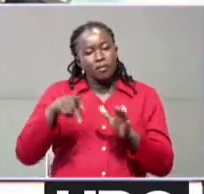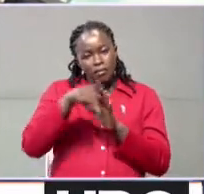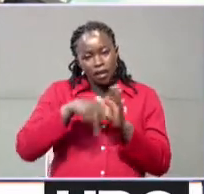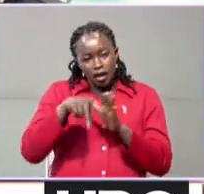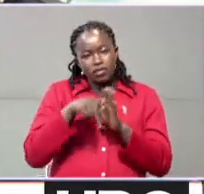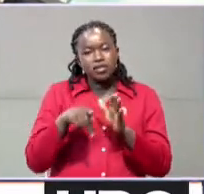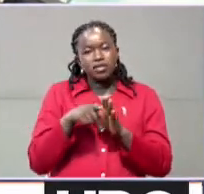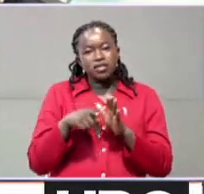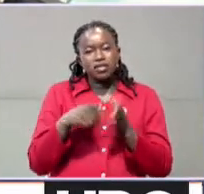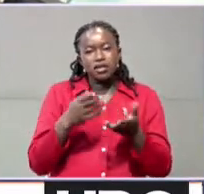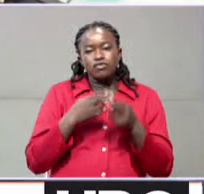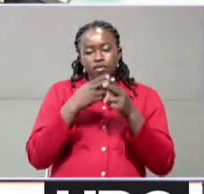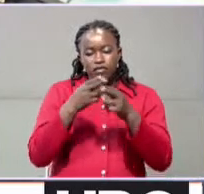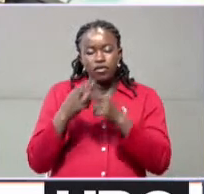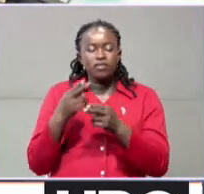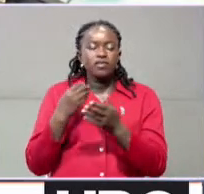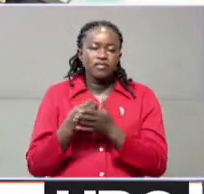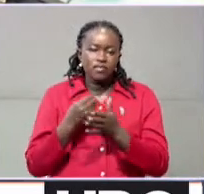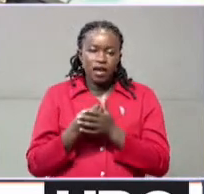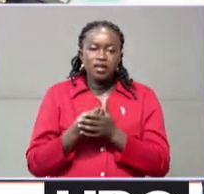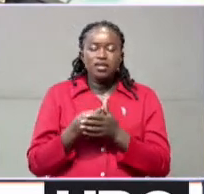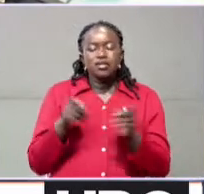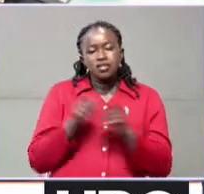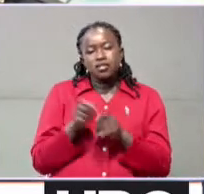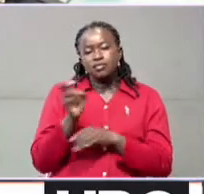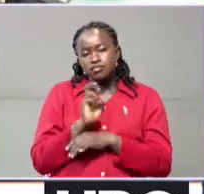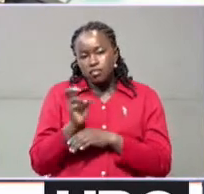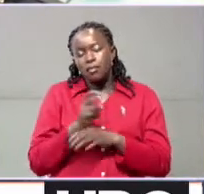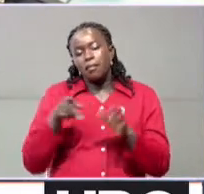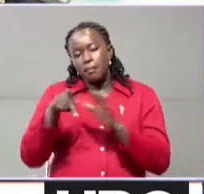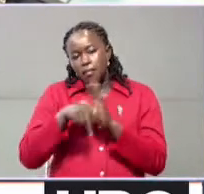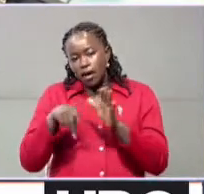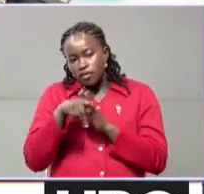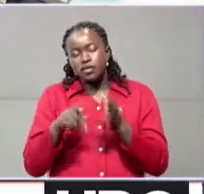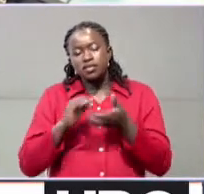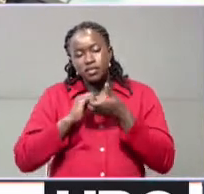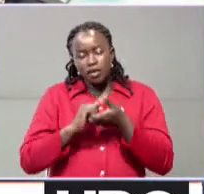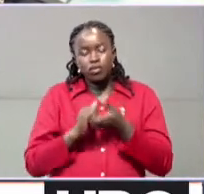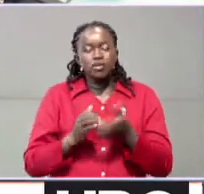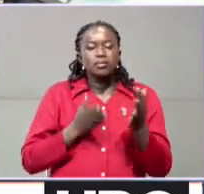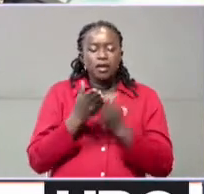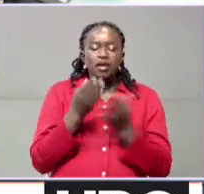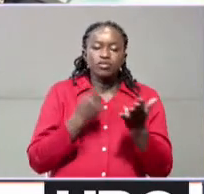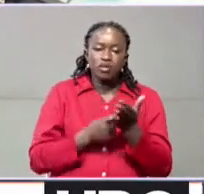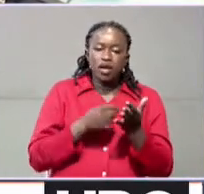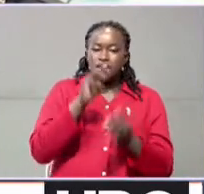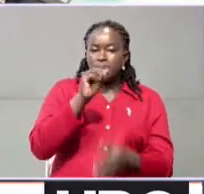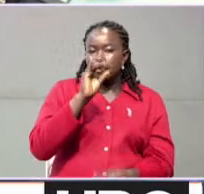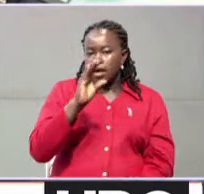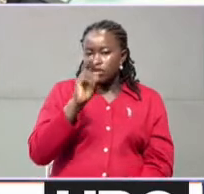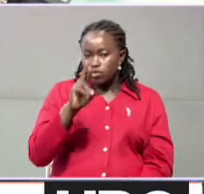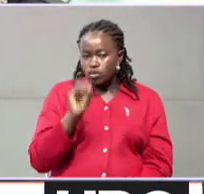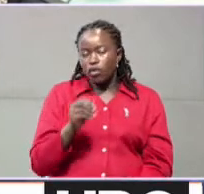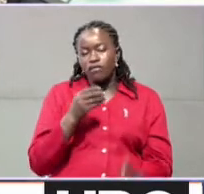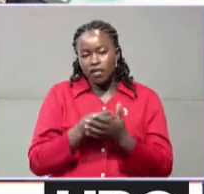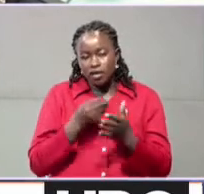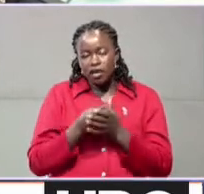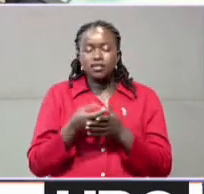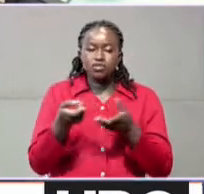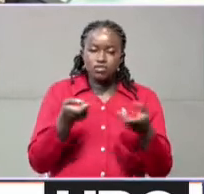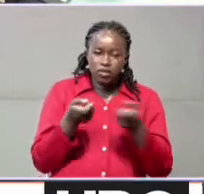fund that is a b supervision of policies based circles by uganda microfinance regulatory